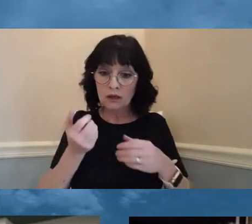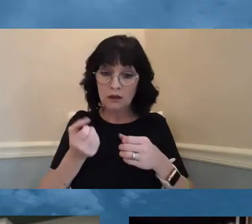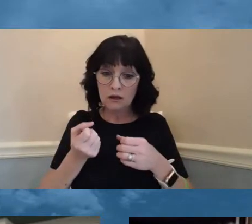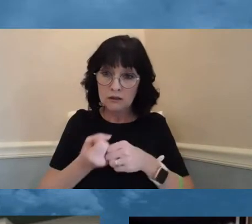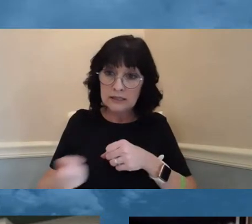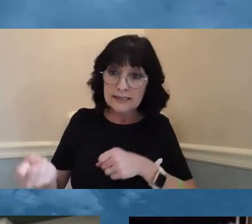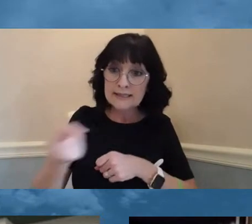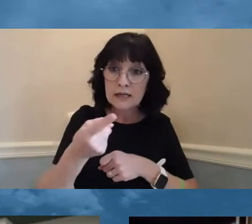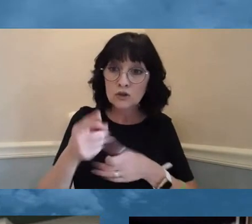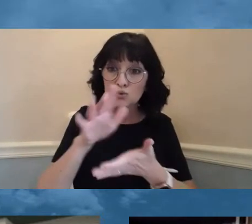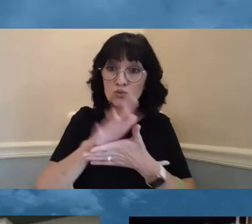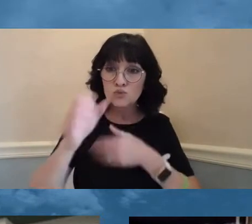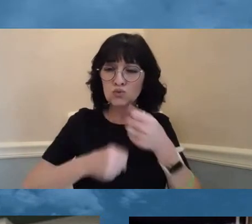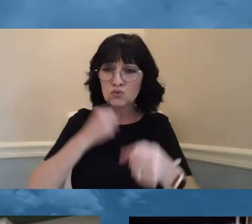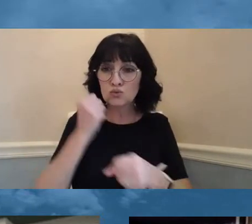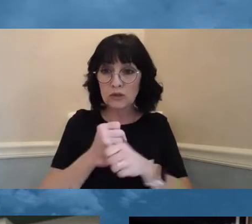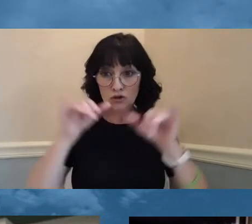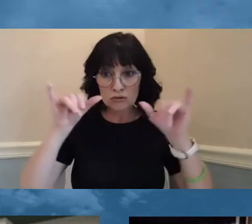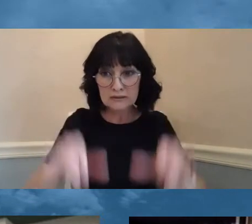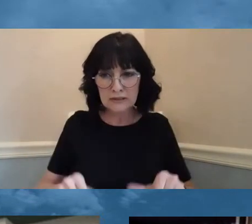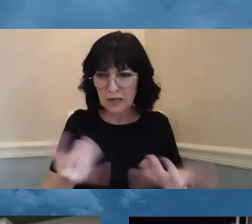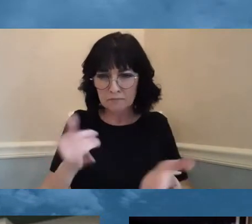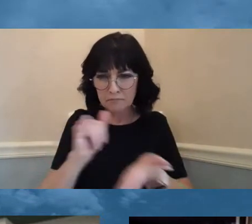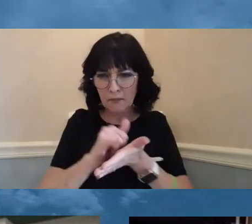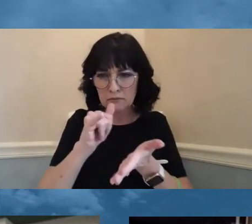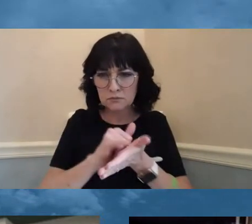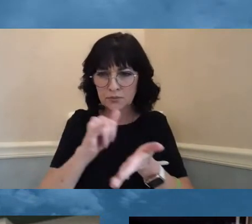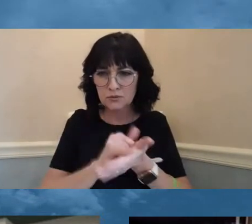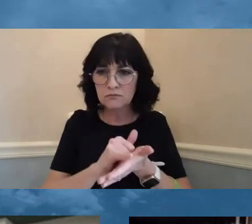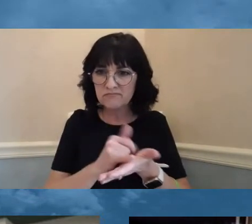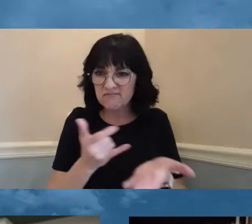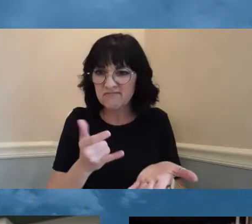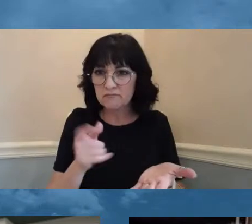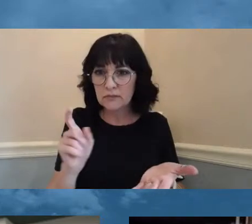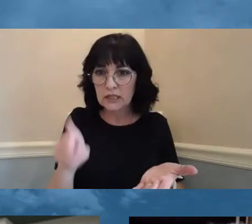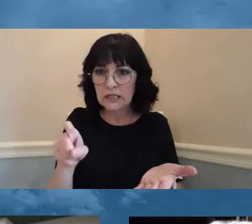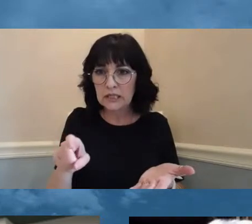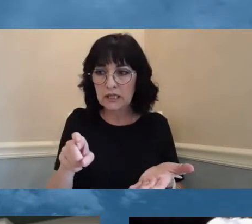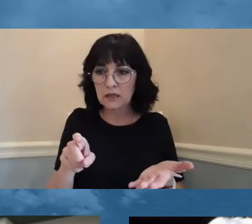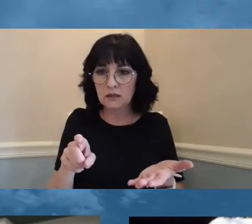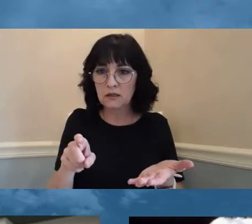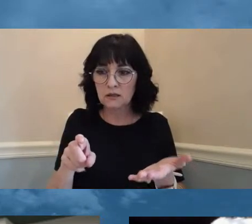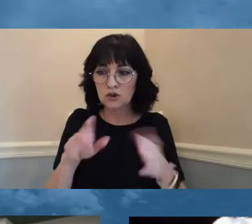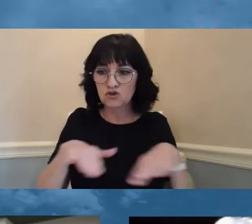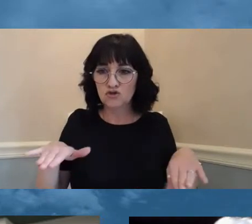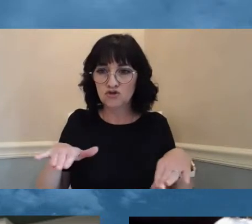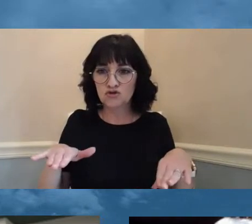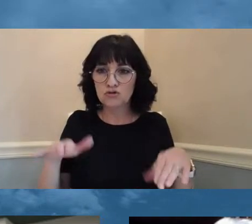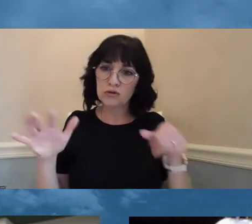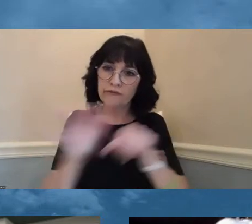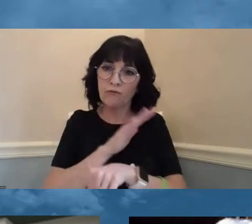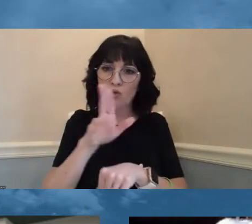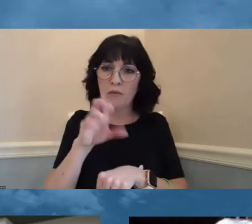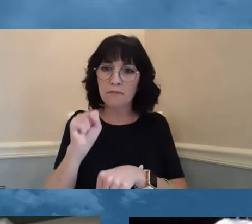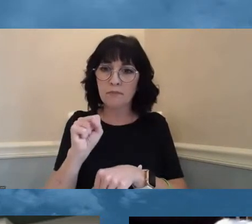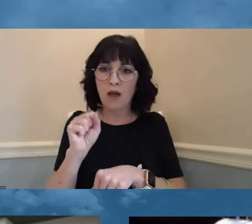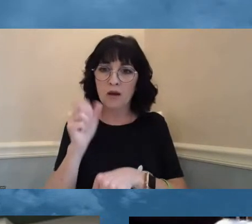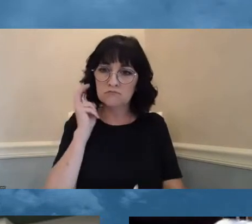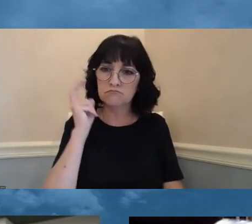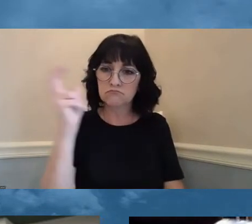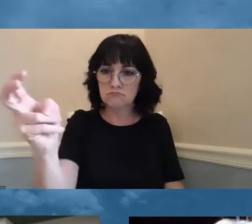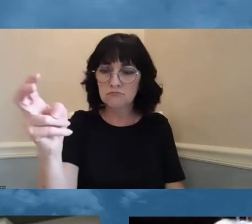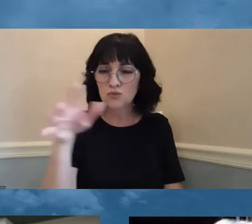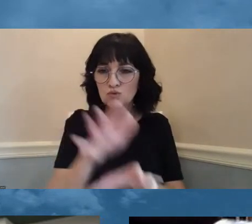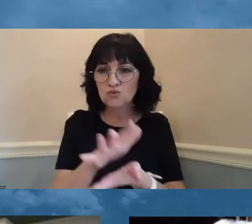all on the same page. We want to get all kids back in-person learning by the fall. I mean, we simply owe it to